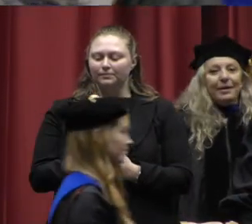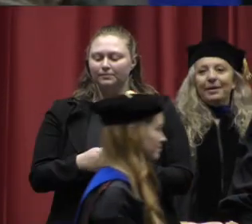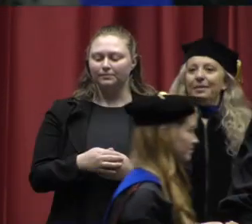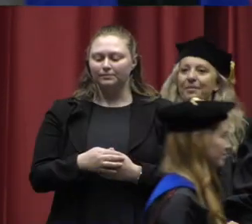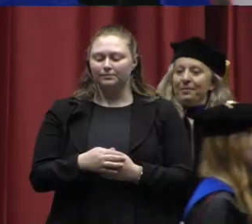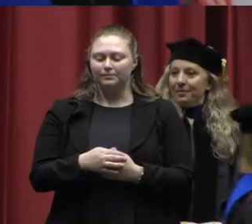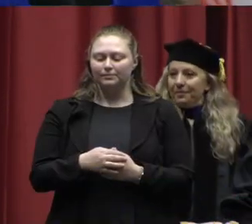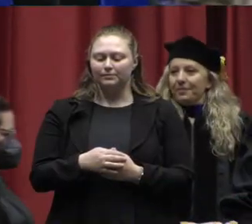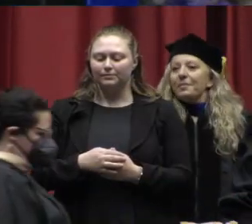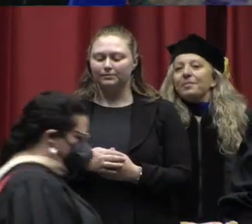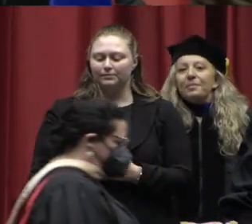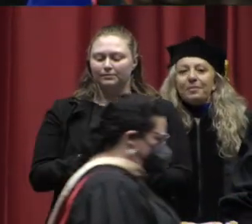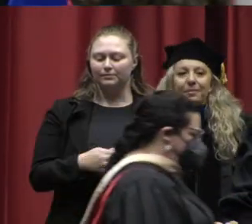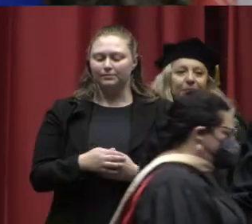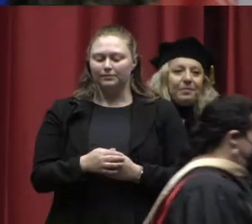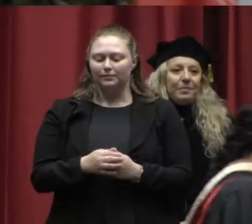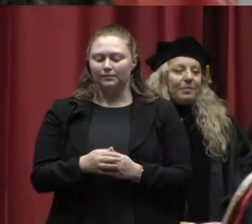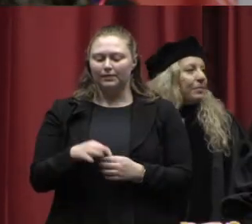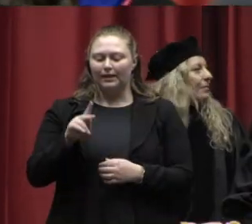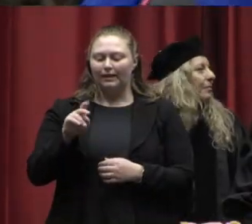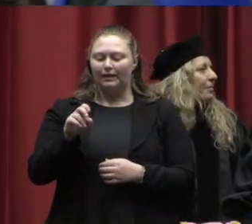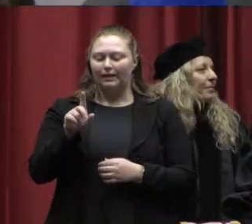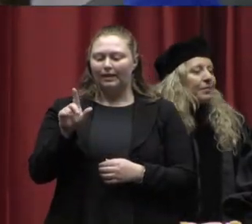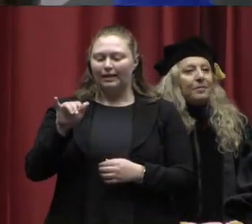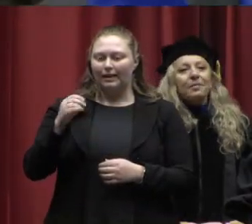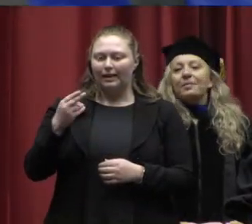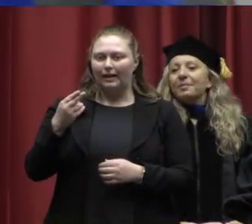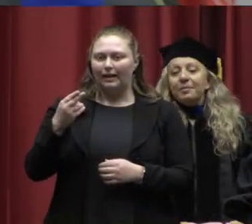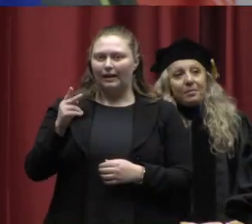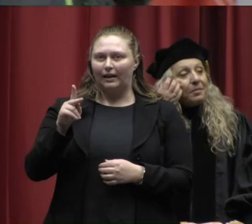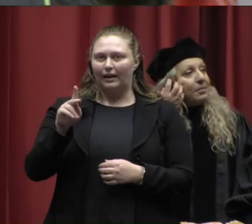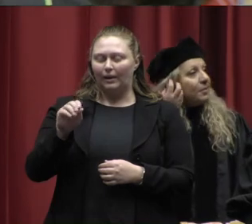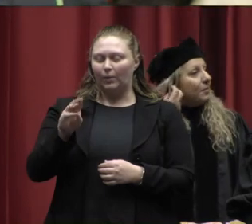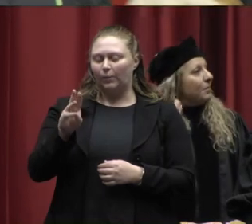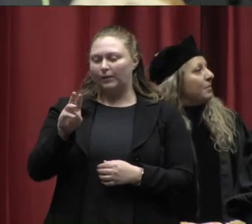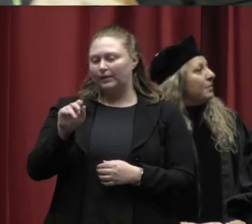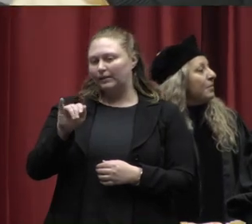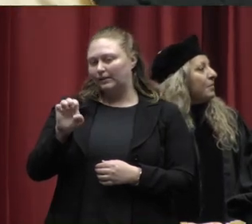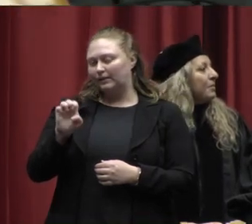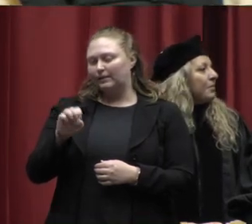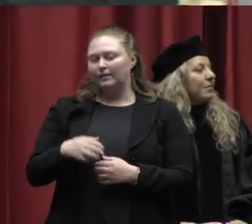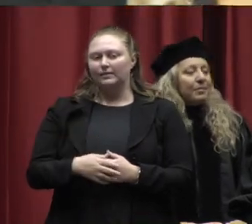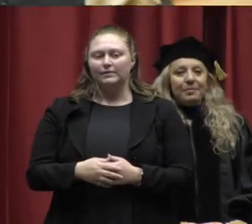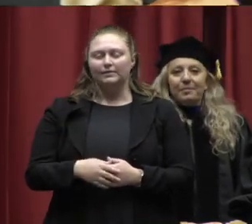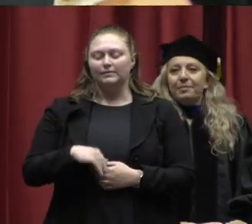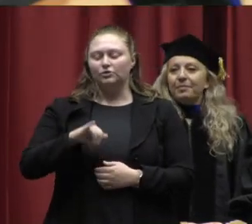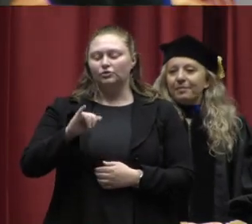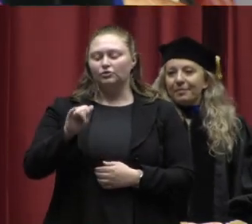Swanchi Chen, Kelly Cowan, Youngjin Kim,